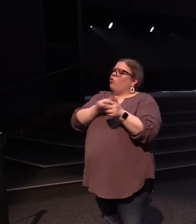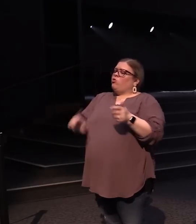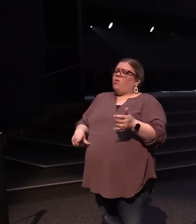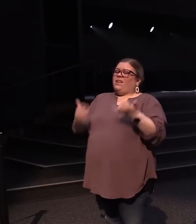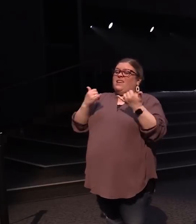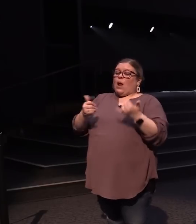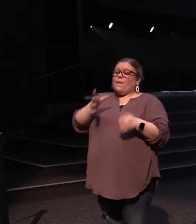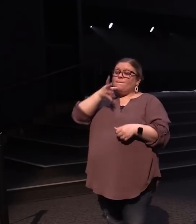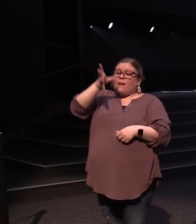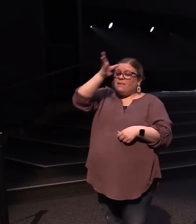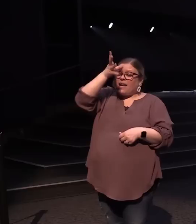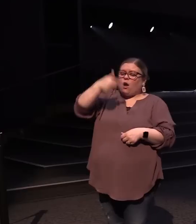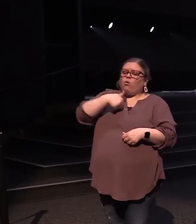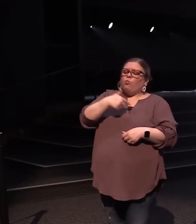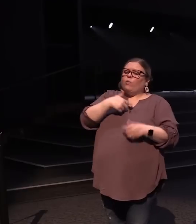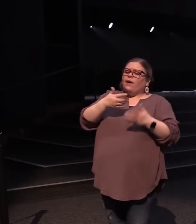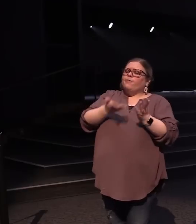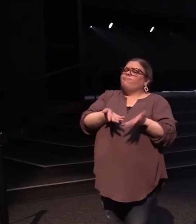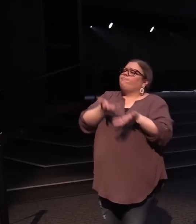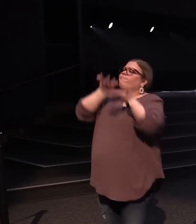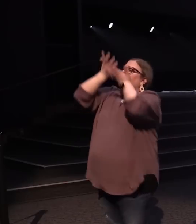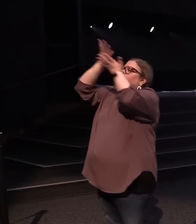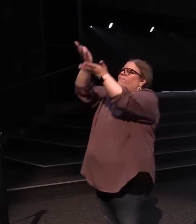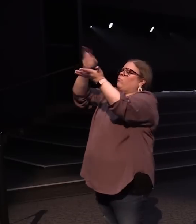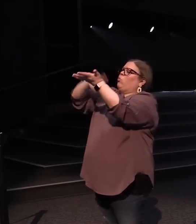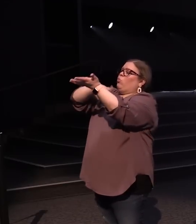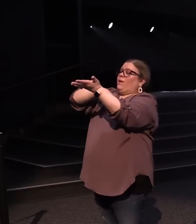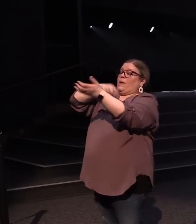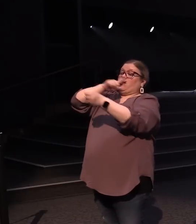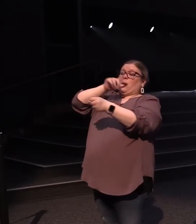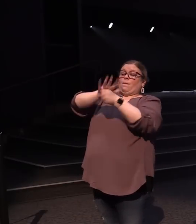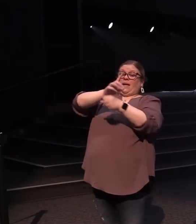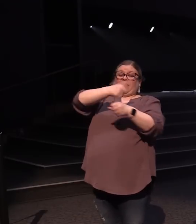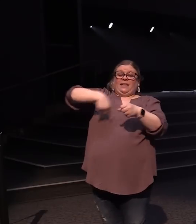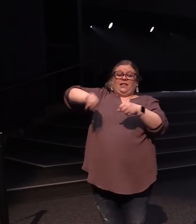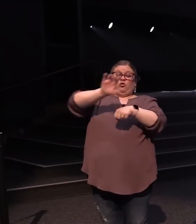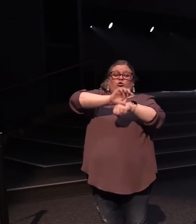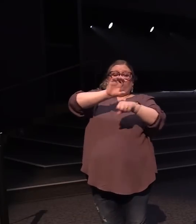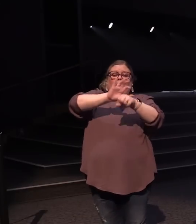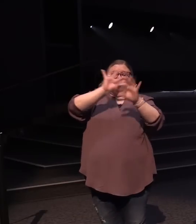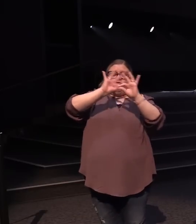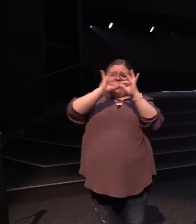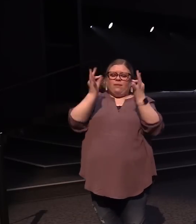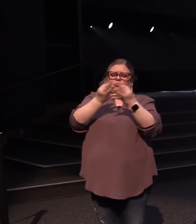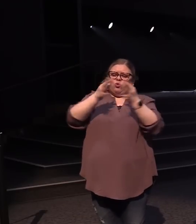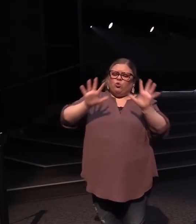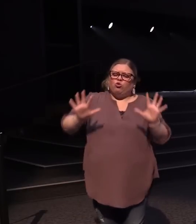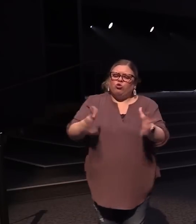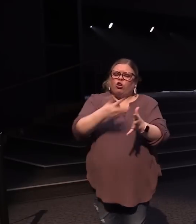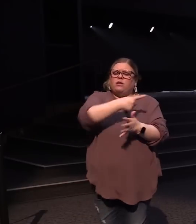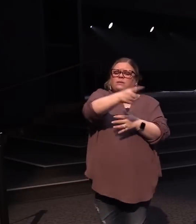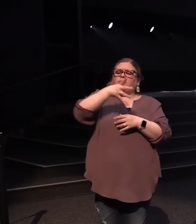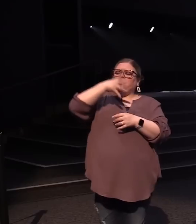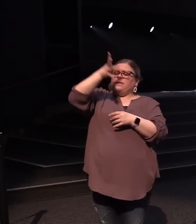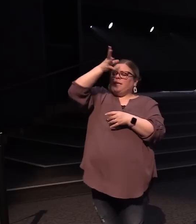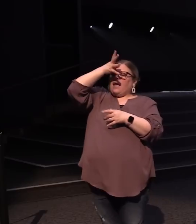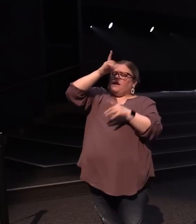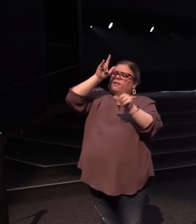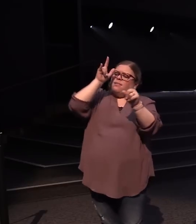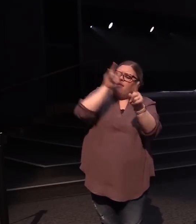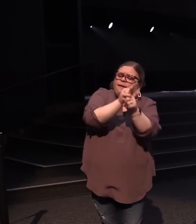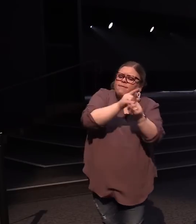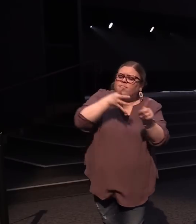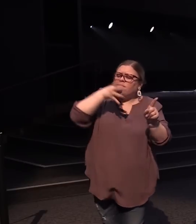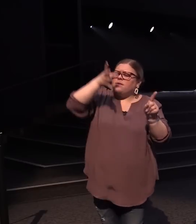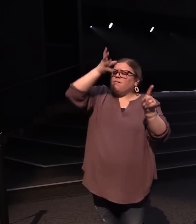up these parents to you, God. Lord, we commit as a church family to encourage them, to love